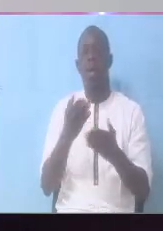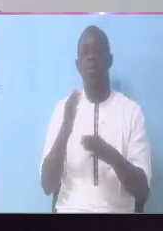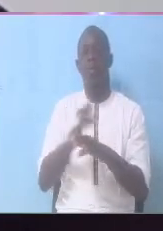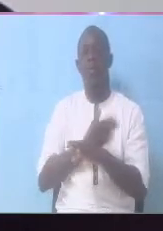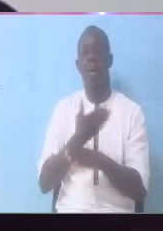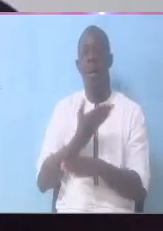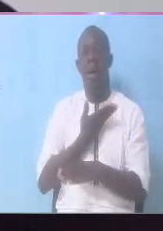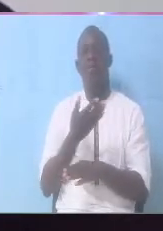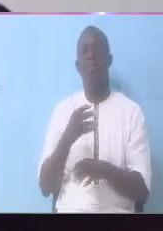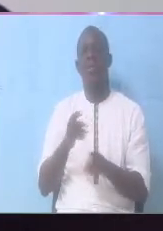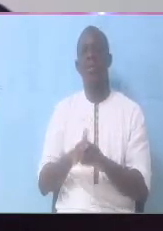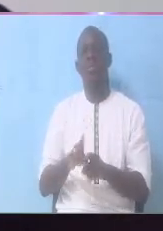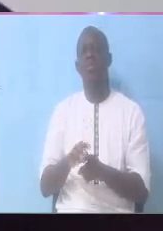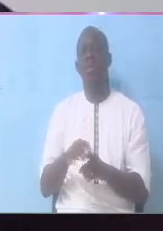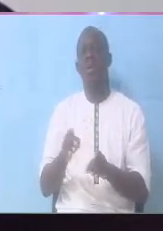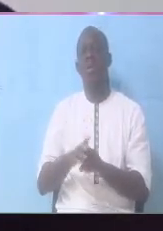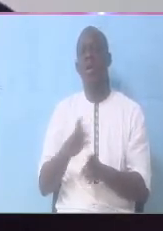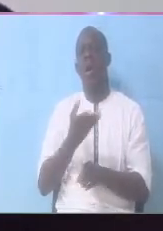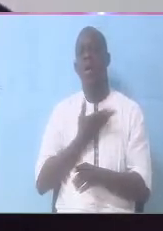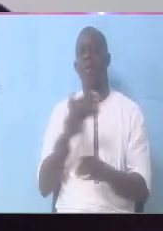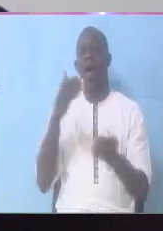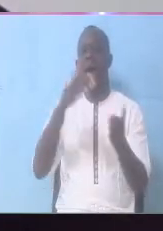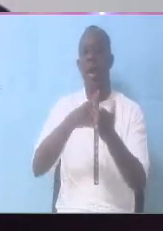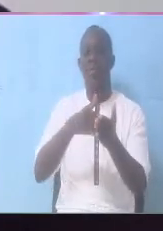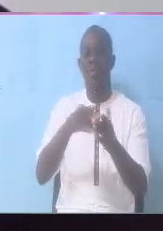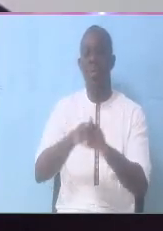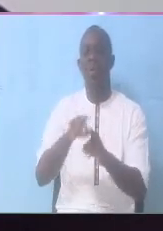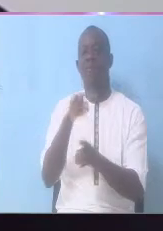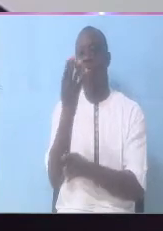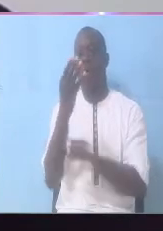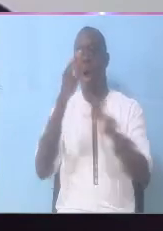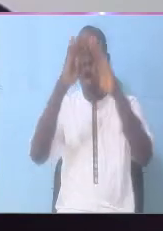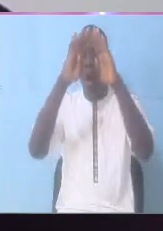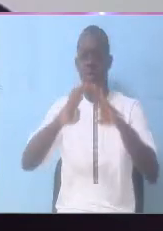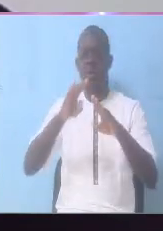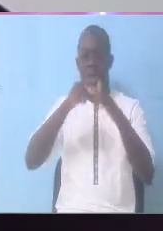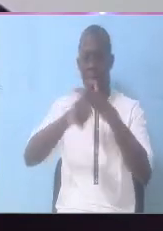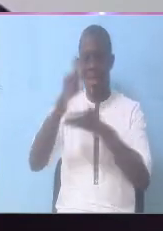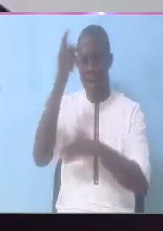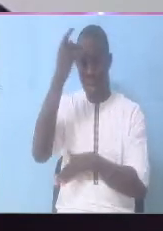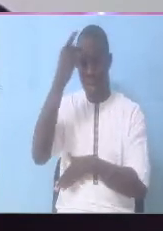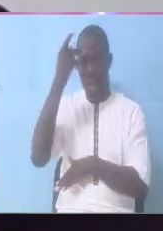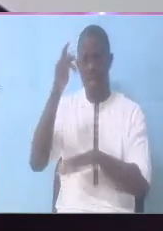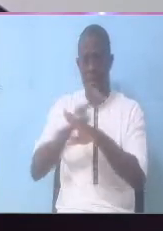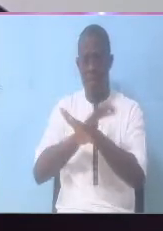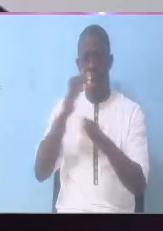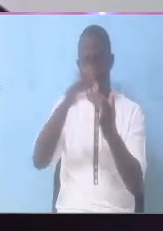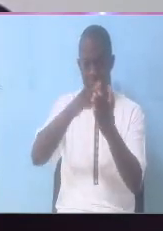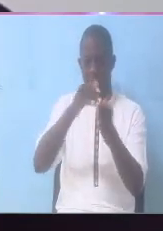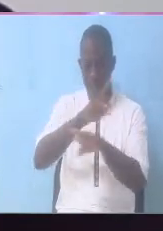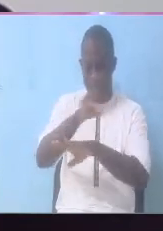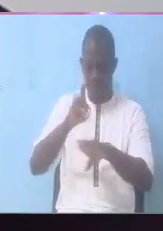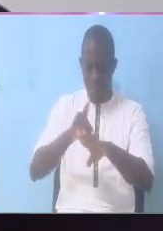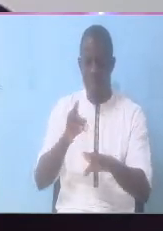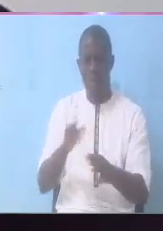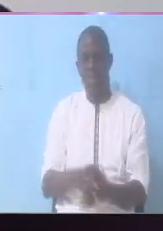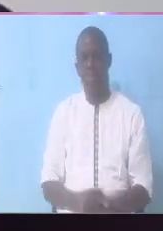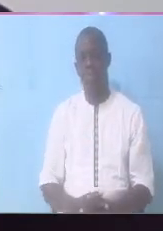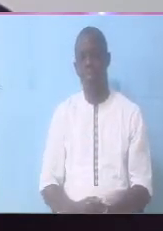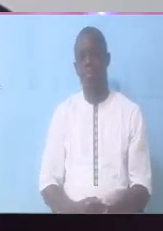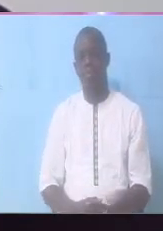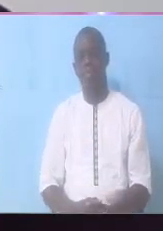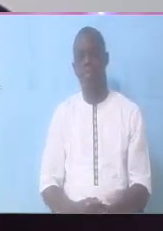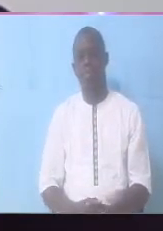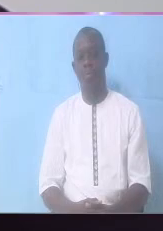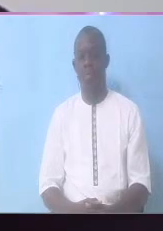4 houses in Kanilai. Ndata mfutata dinkirato 4 houses wale bunnano be dame. Ha.